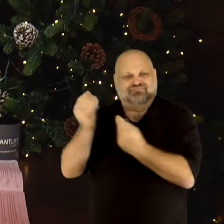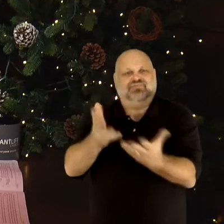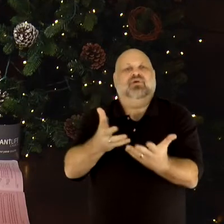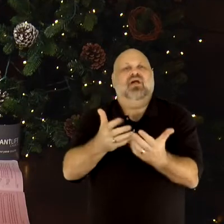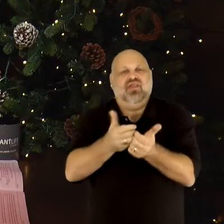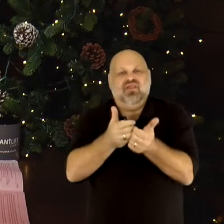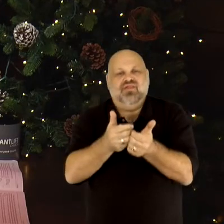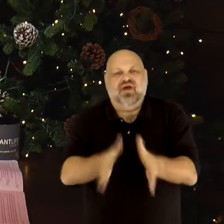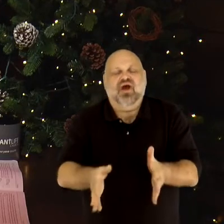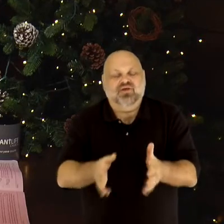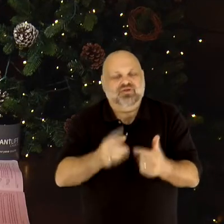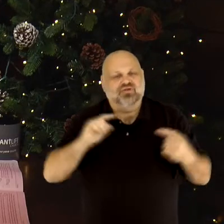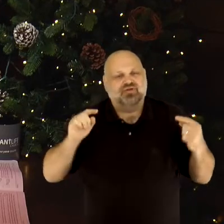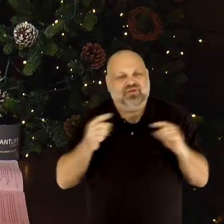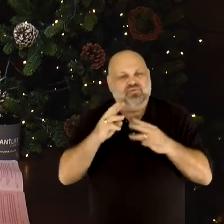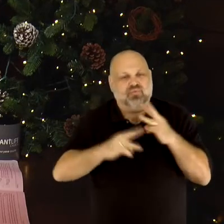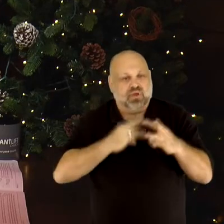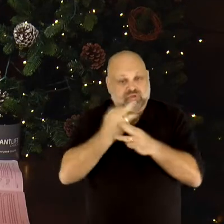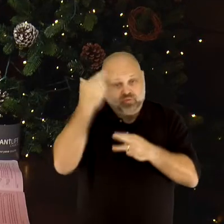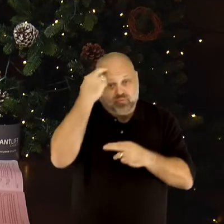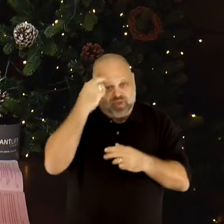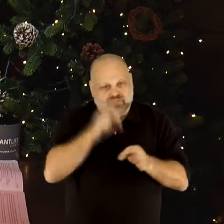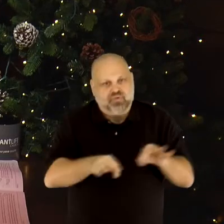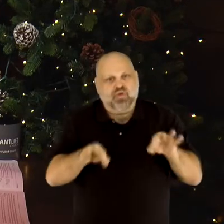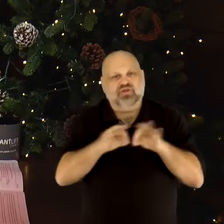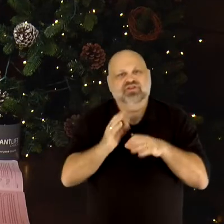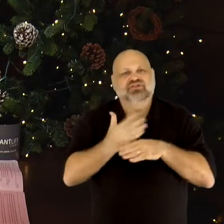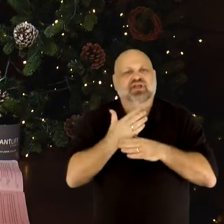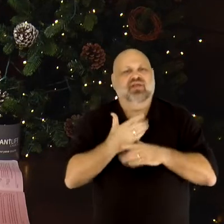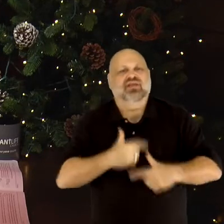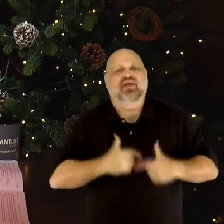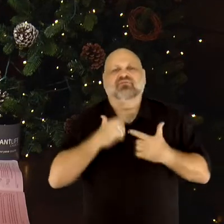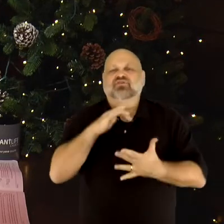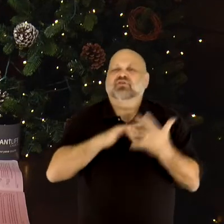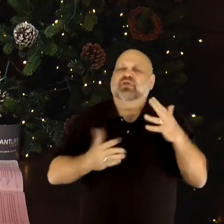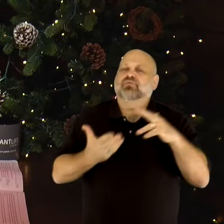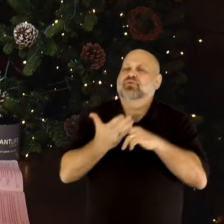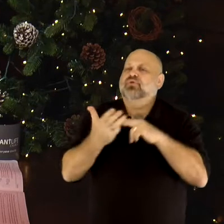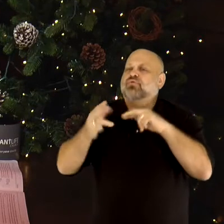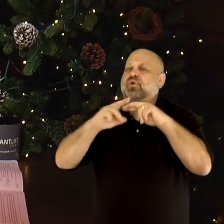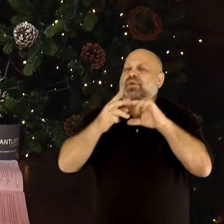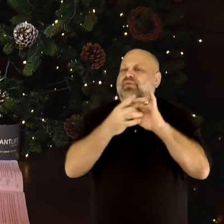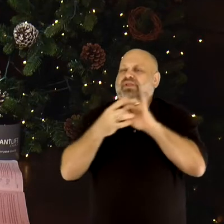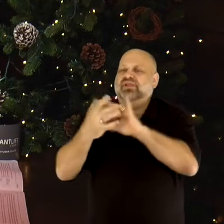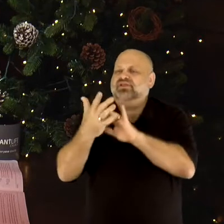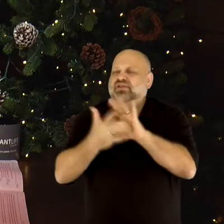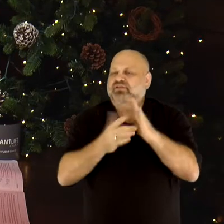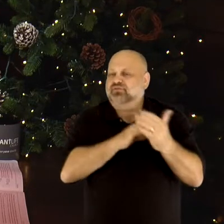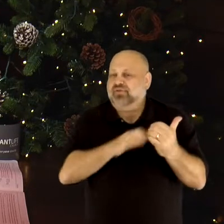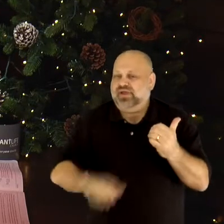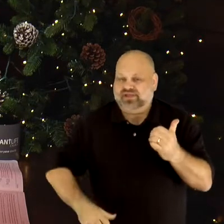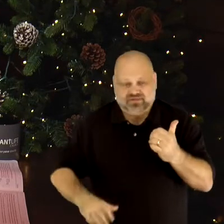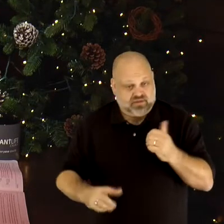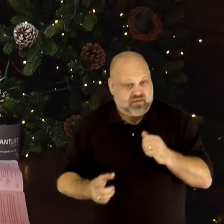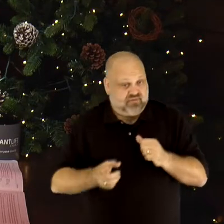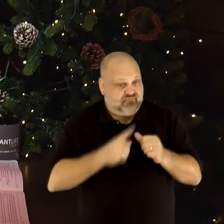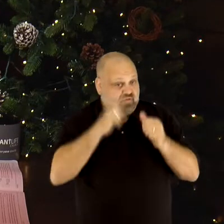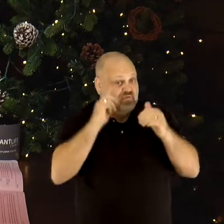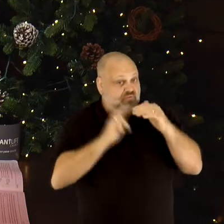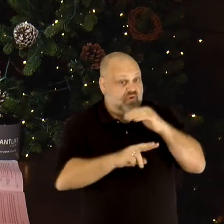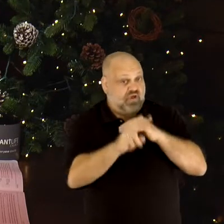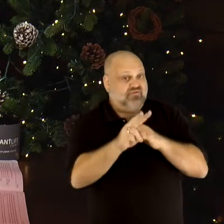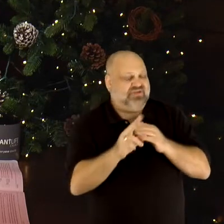world. That's why it's important to share life's journey through growing relationship with Jesus Christ. You know, the very first prophecy